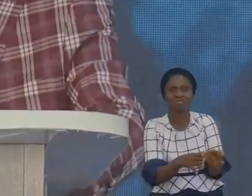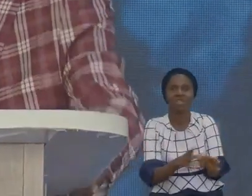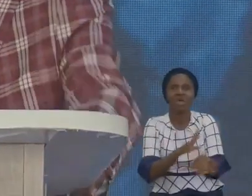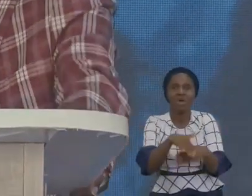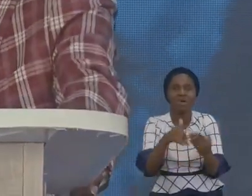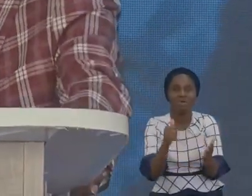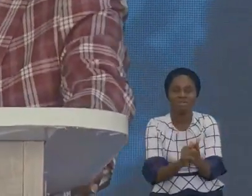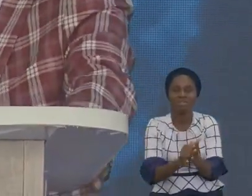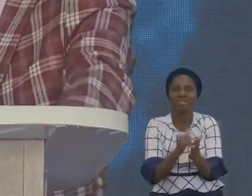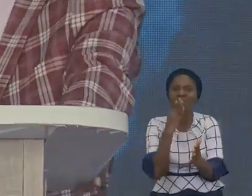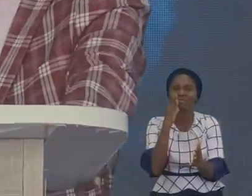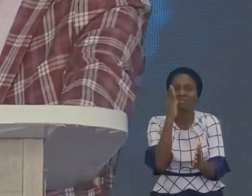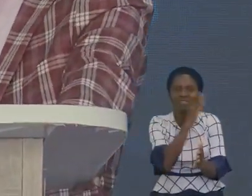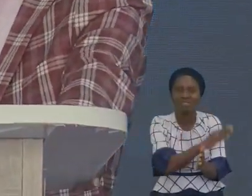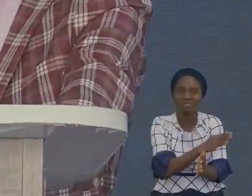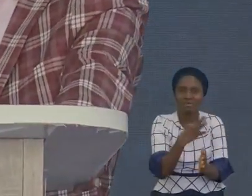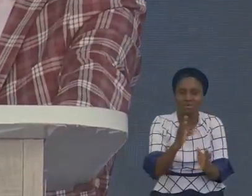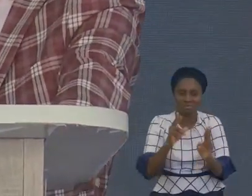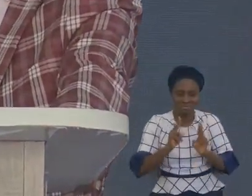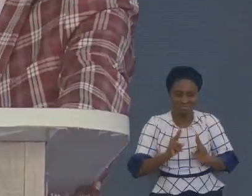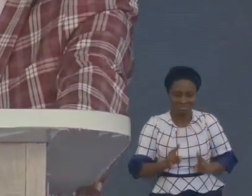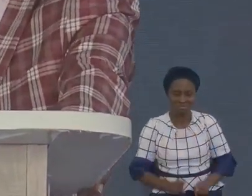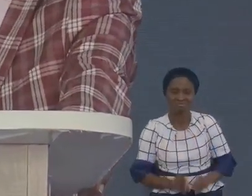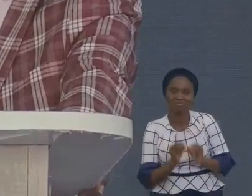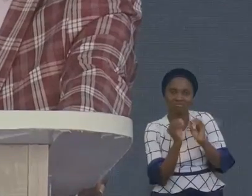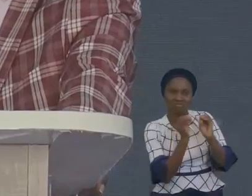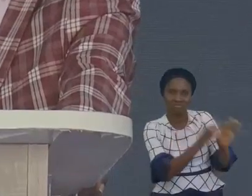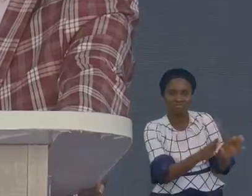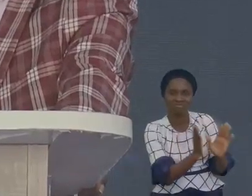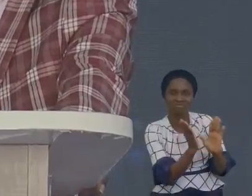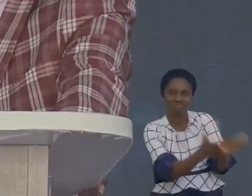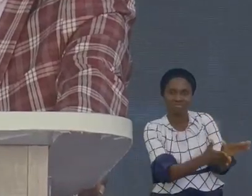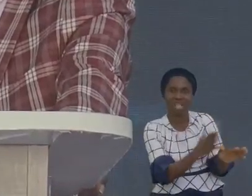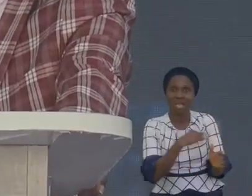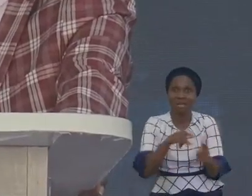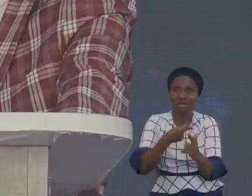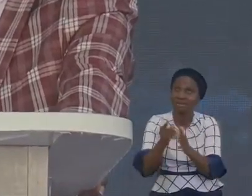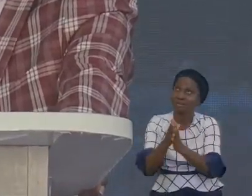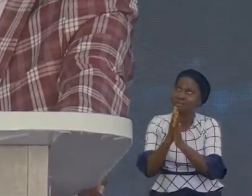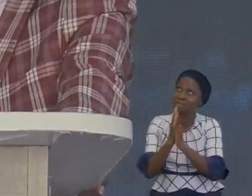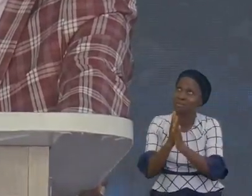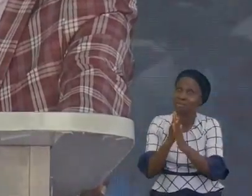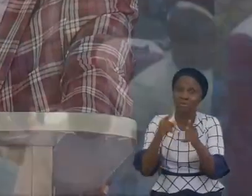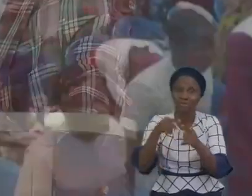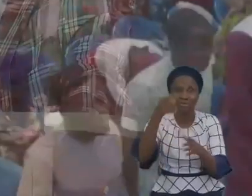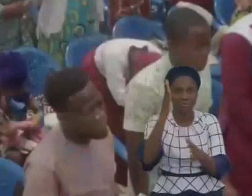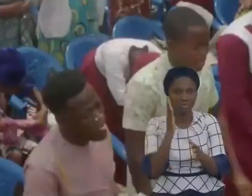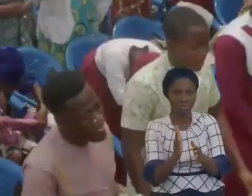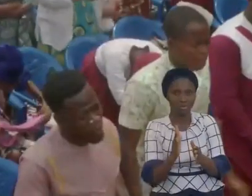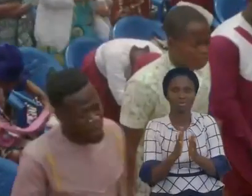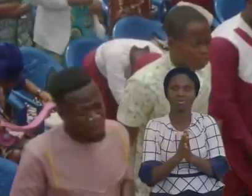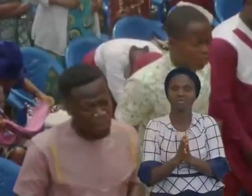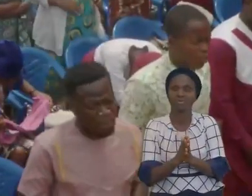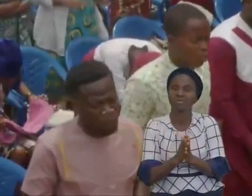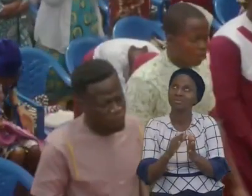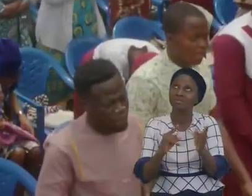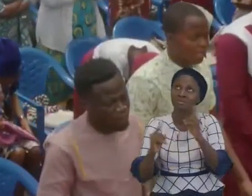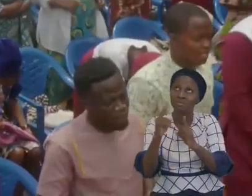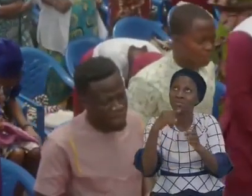call upon the name of the Lord, and say, Lord, I know that Jesus died for